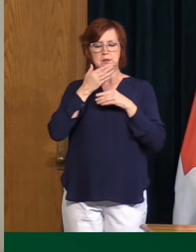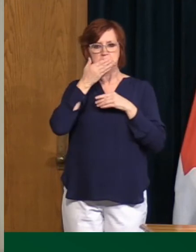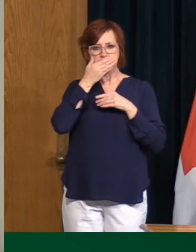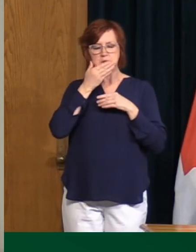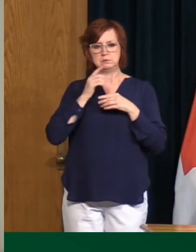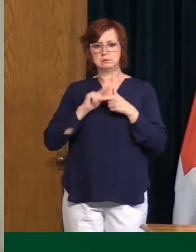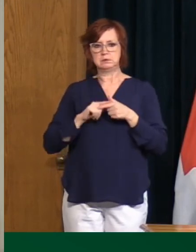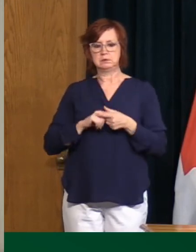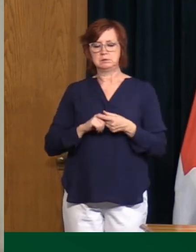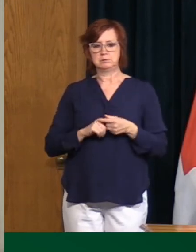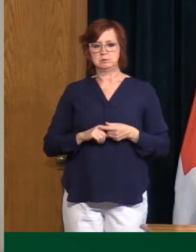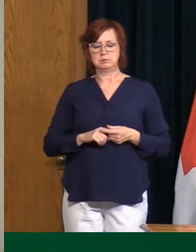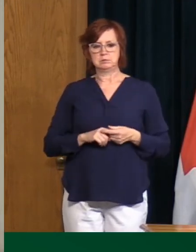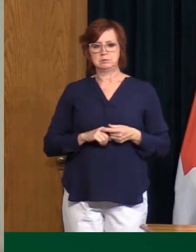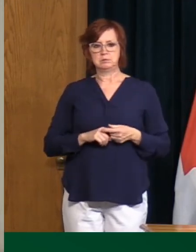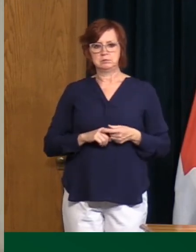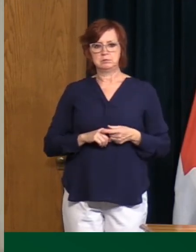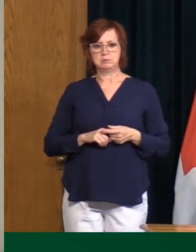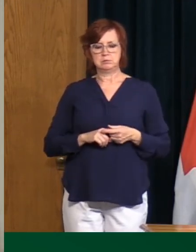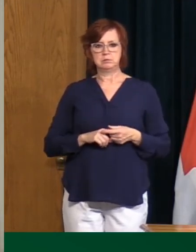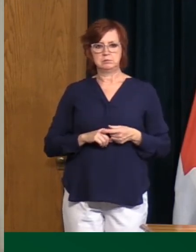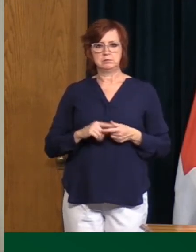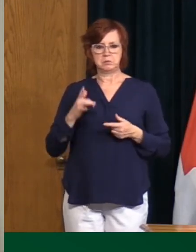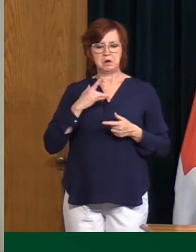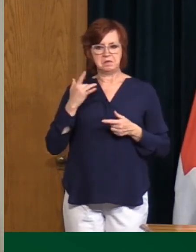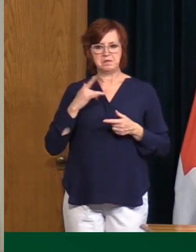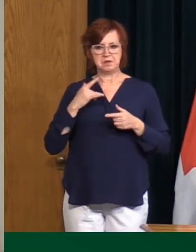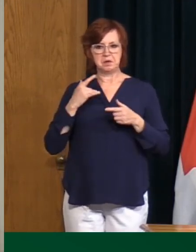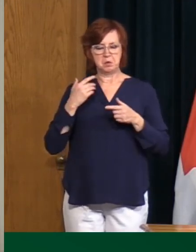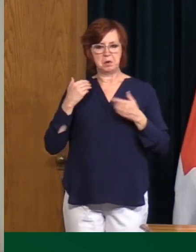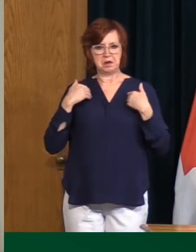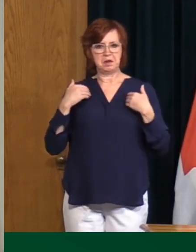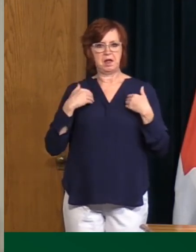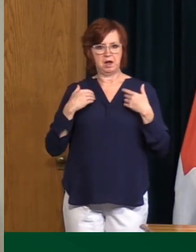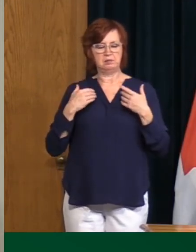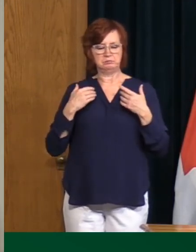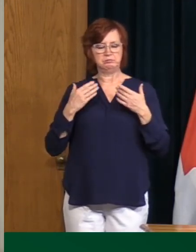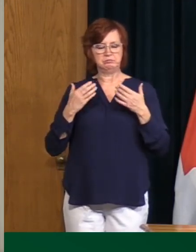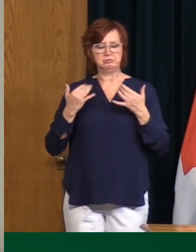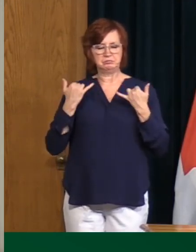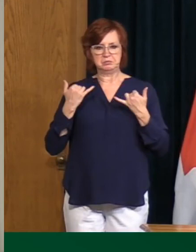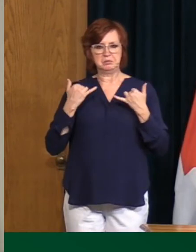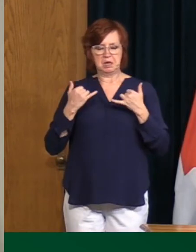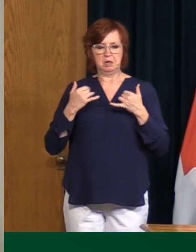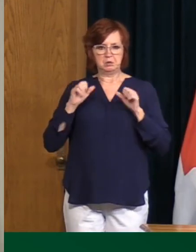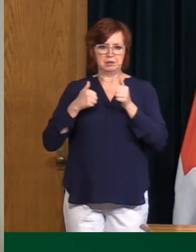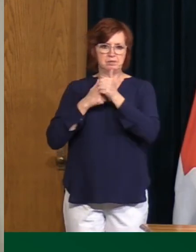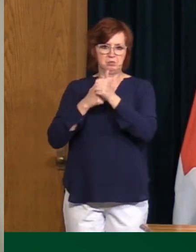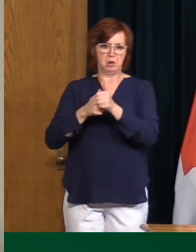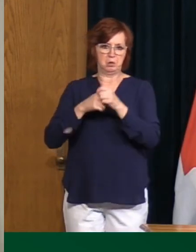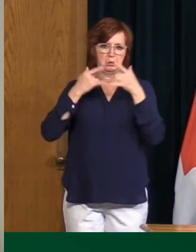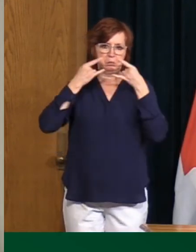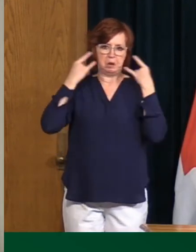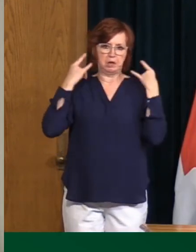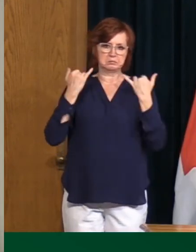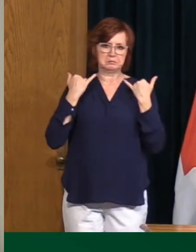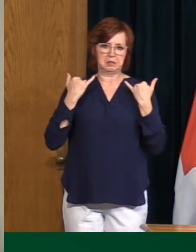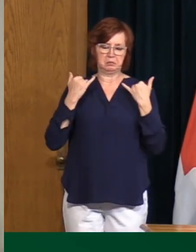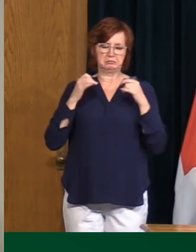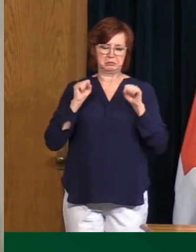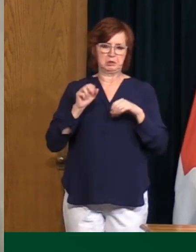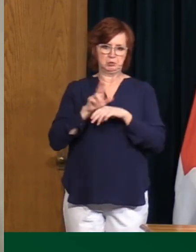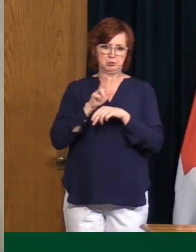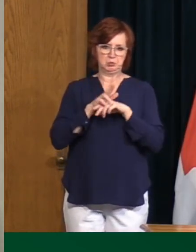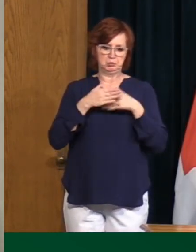more likely than not now, to wear a non-medical mask, and that's a good thing, and we need to comply with those recommendations. And we will